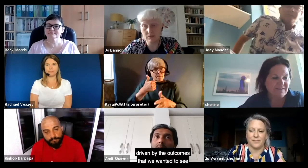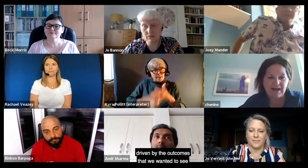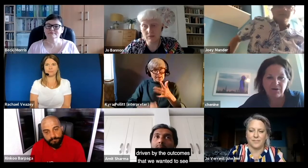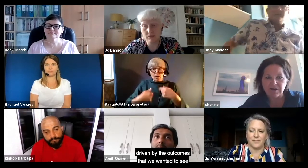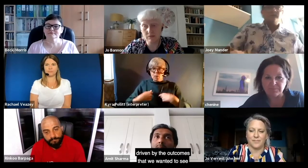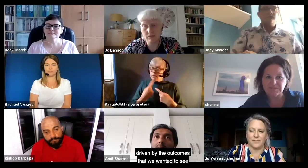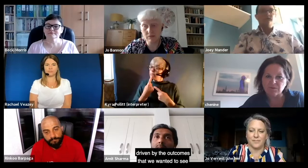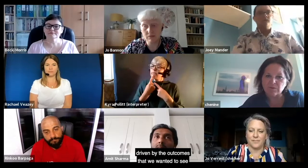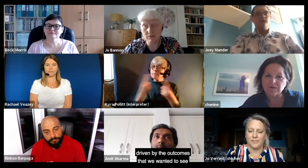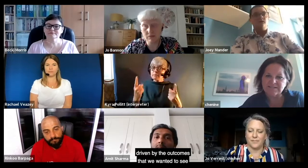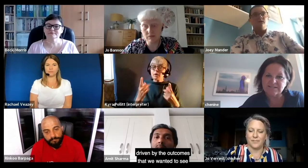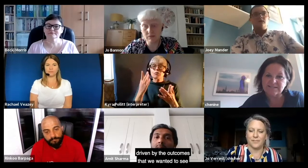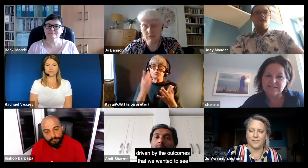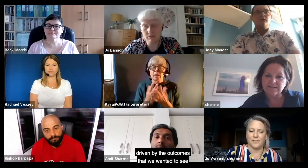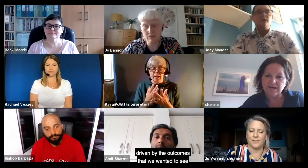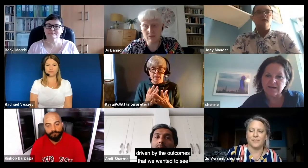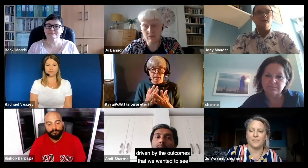by the outcomes that we wanted